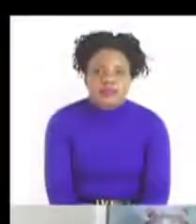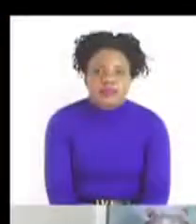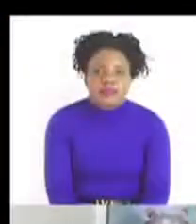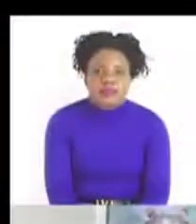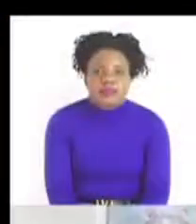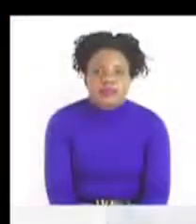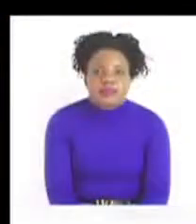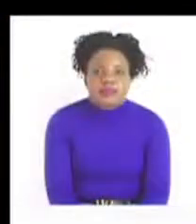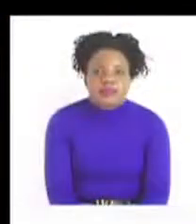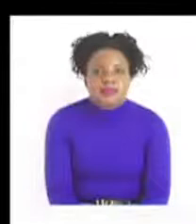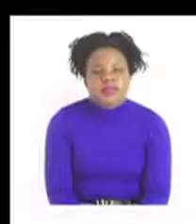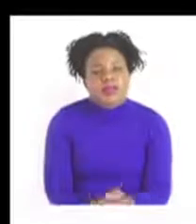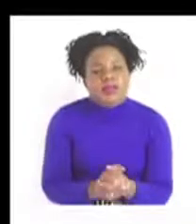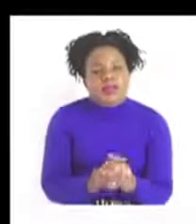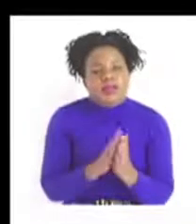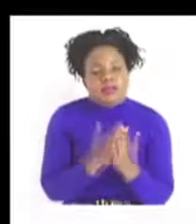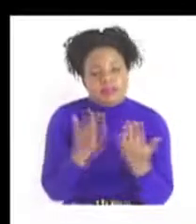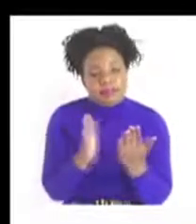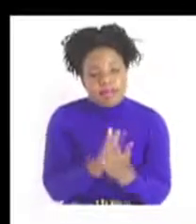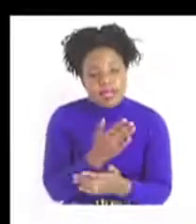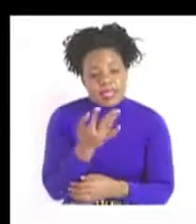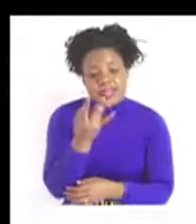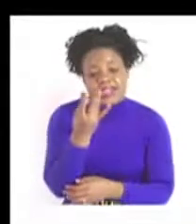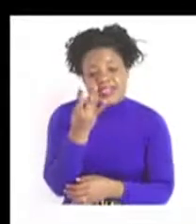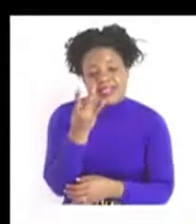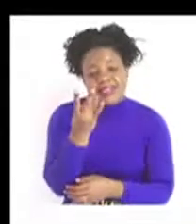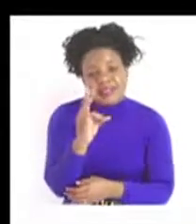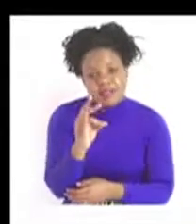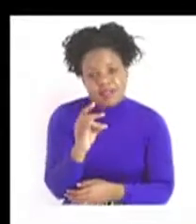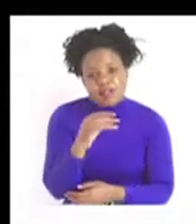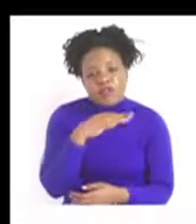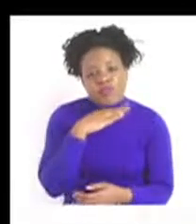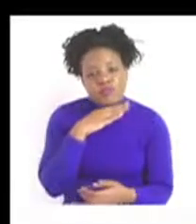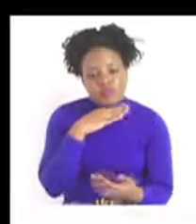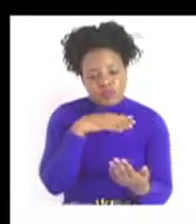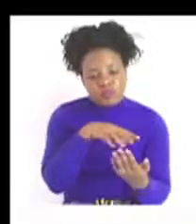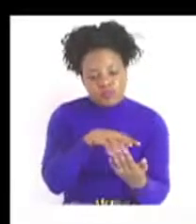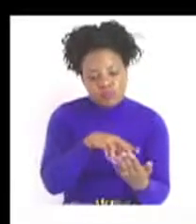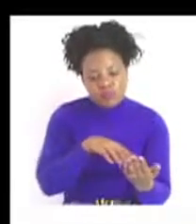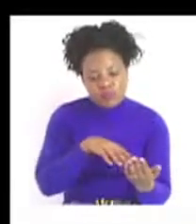On page 7, you'll find a comprehension.